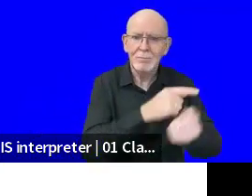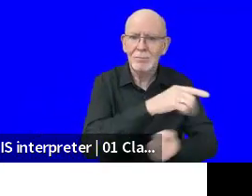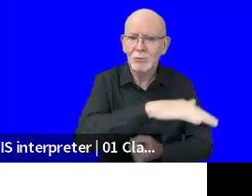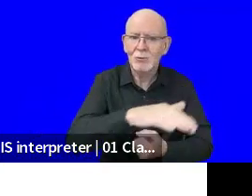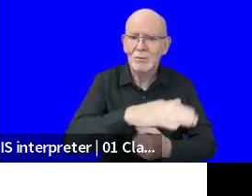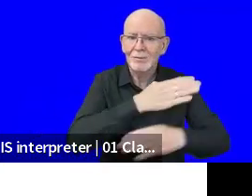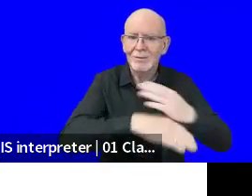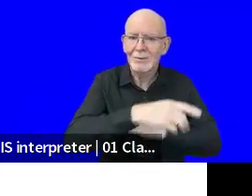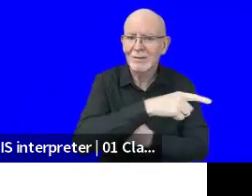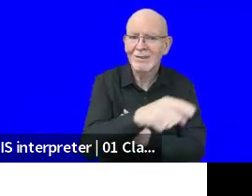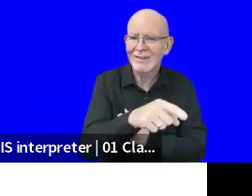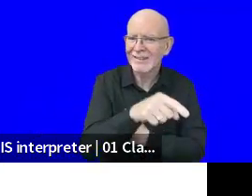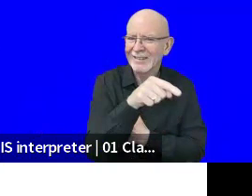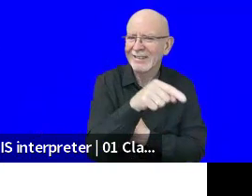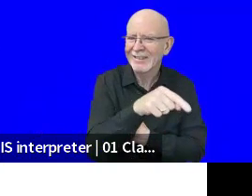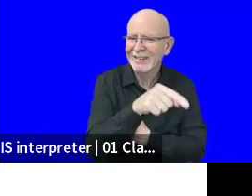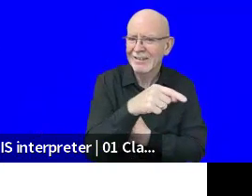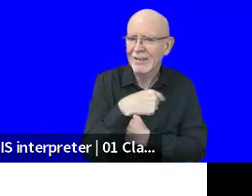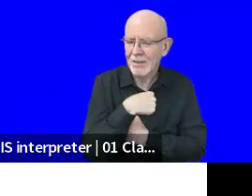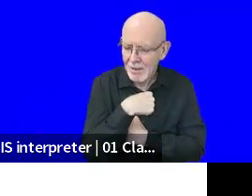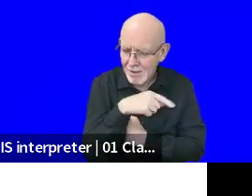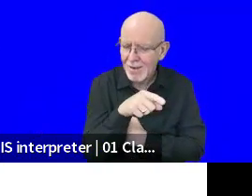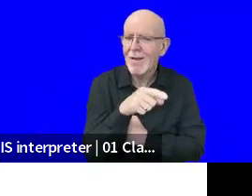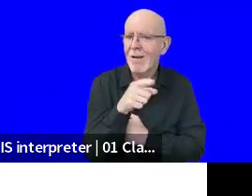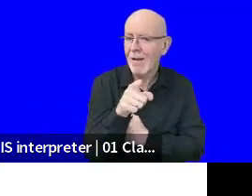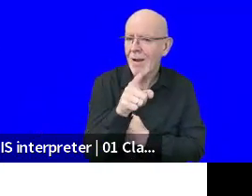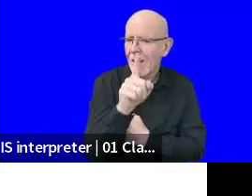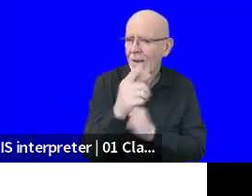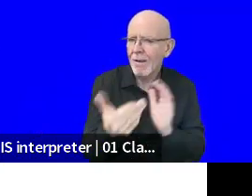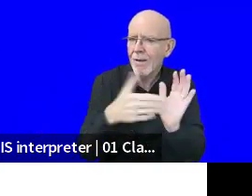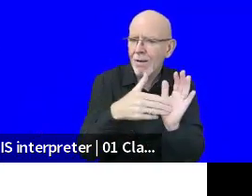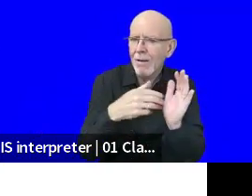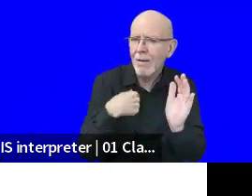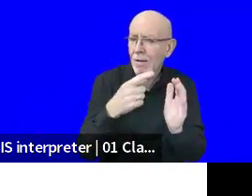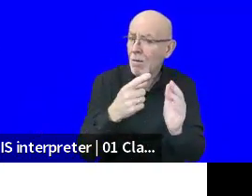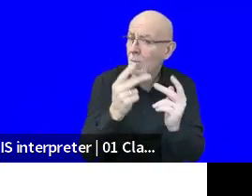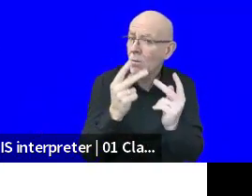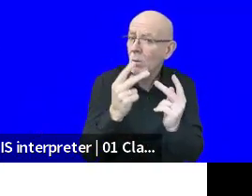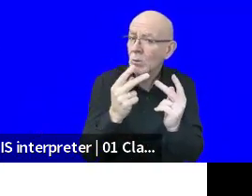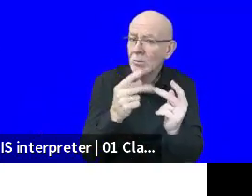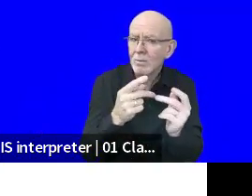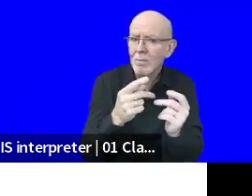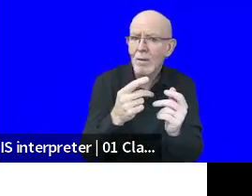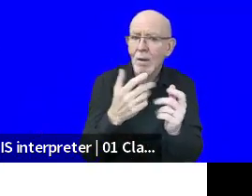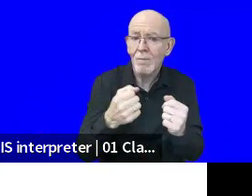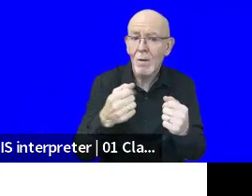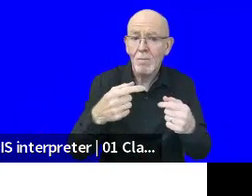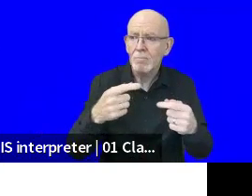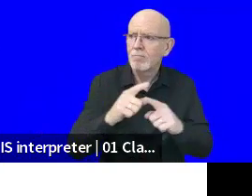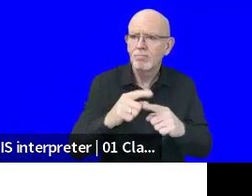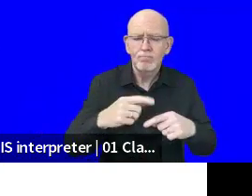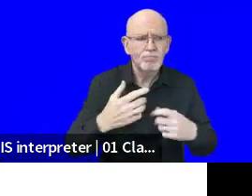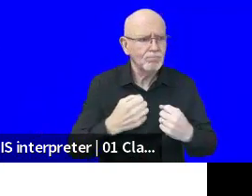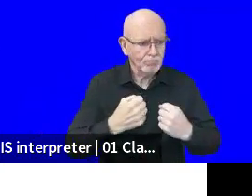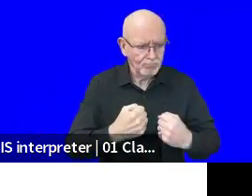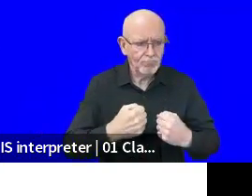to have a political will and interest in this regard. And I have to mention that